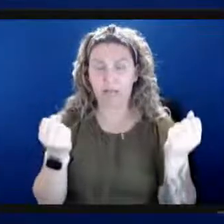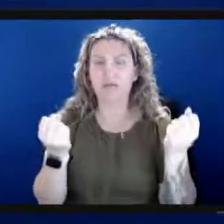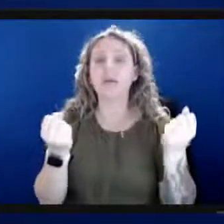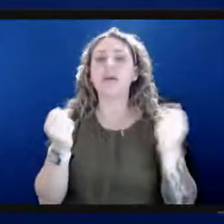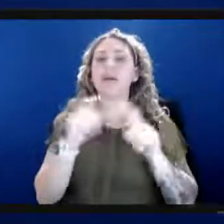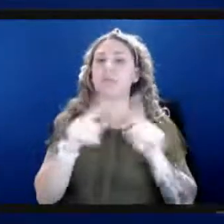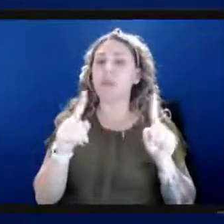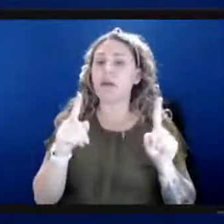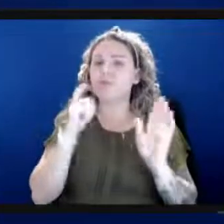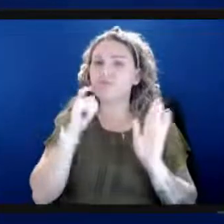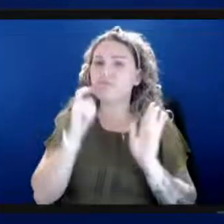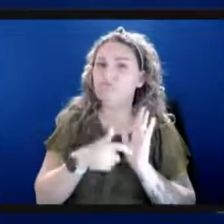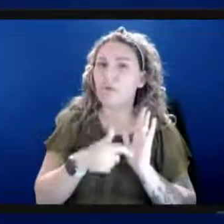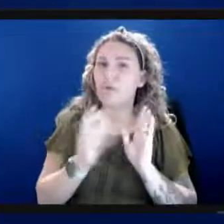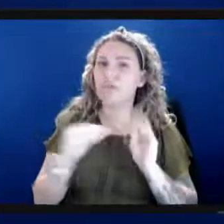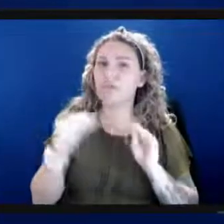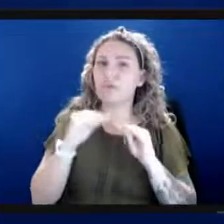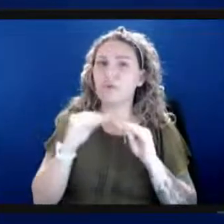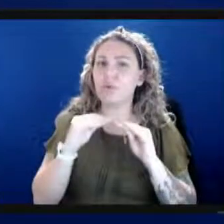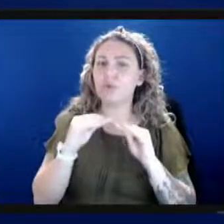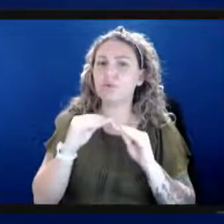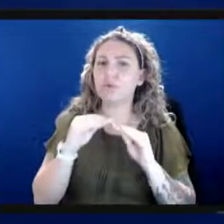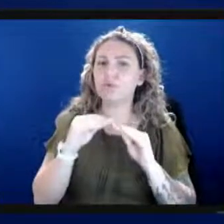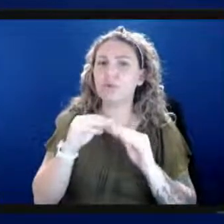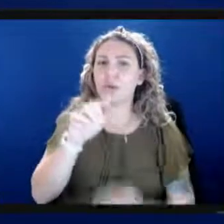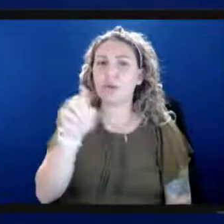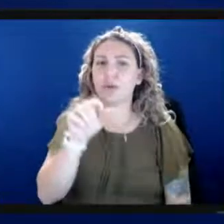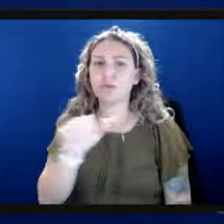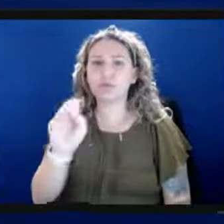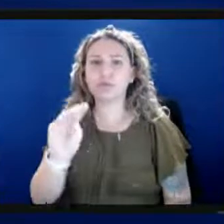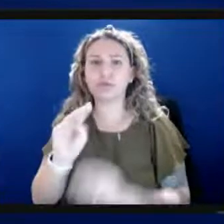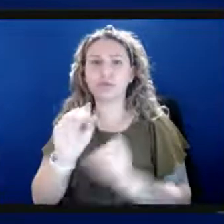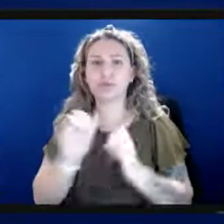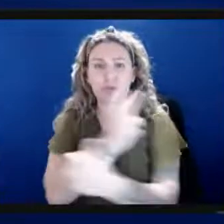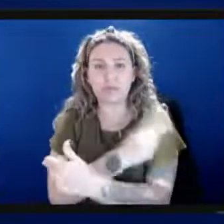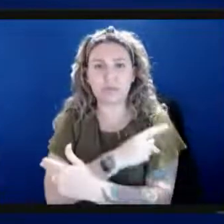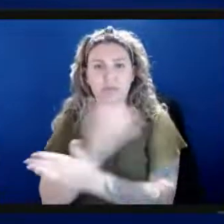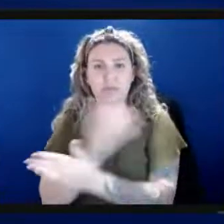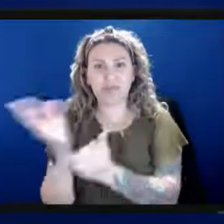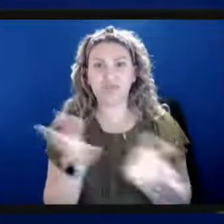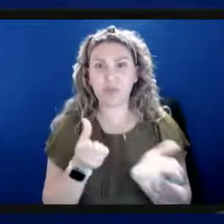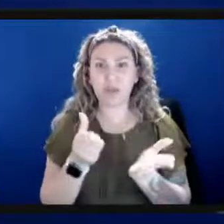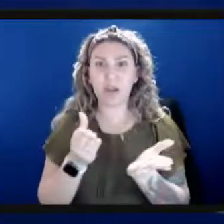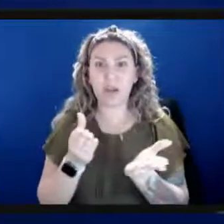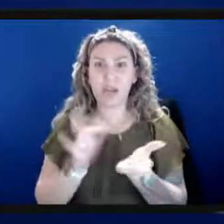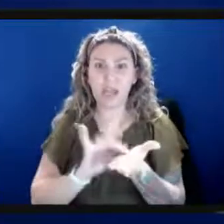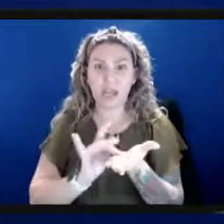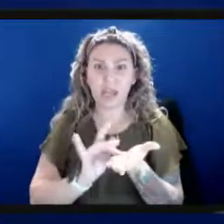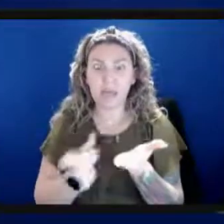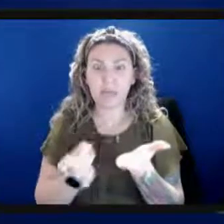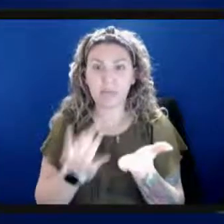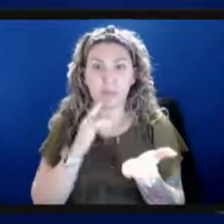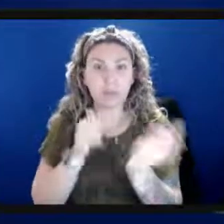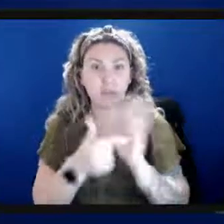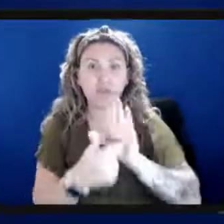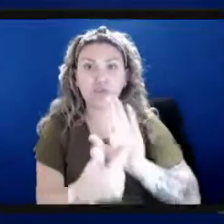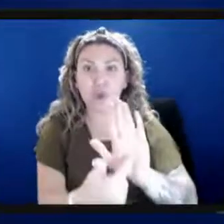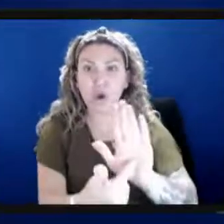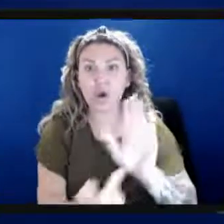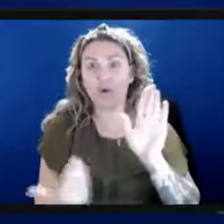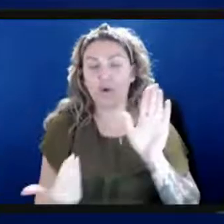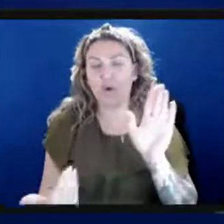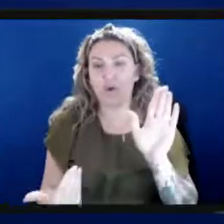these, Zoom sessions with the patients. And some of our patients brought in those pills in the Zoom session and showed it to us. And these